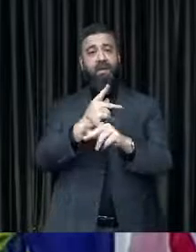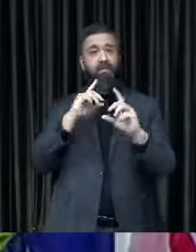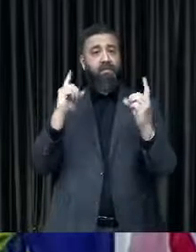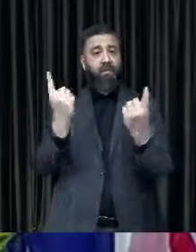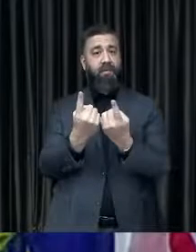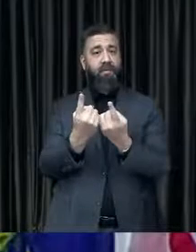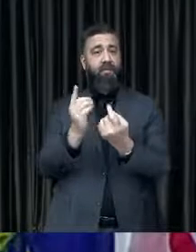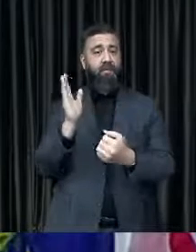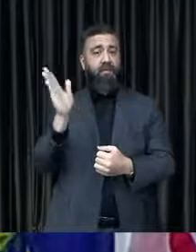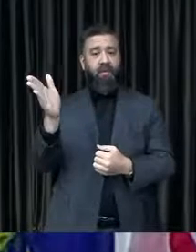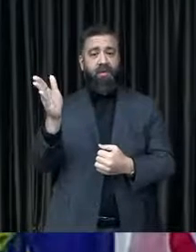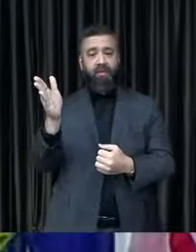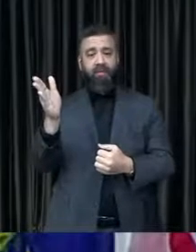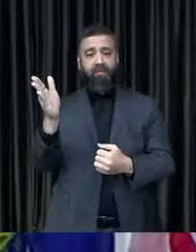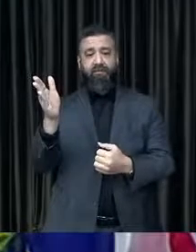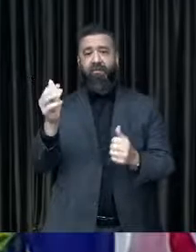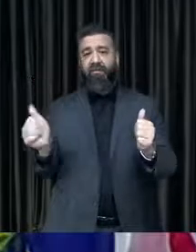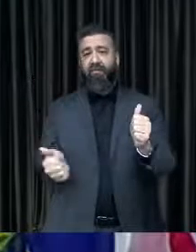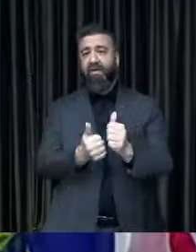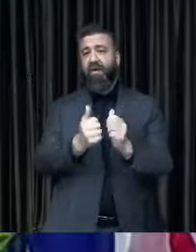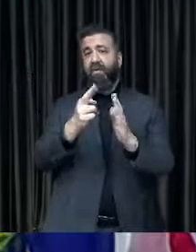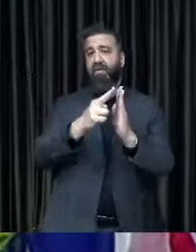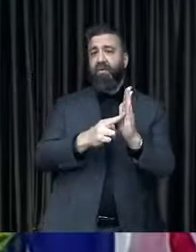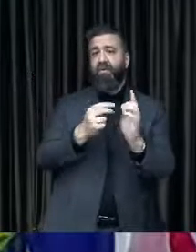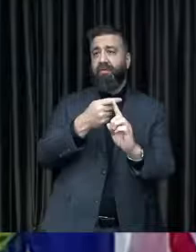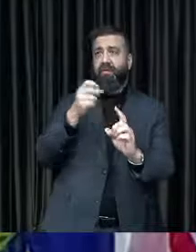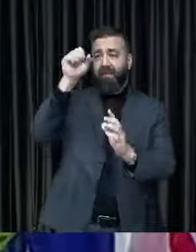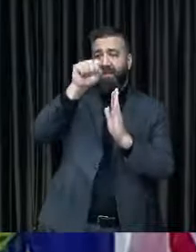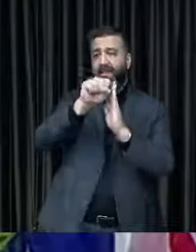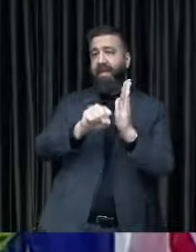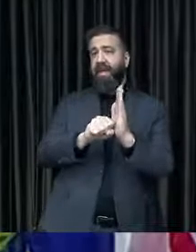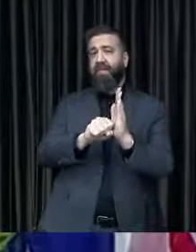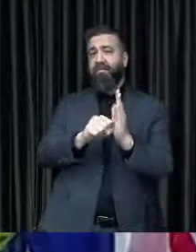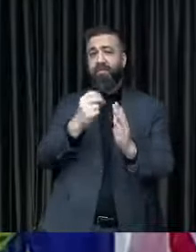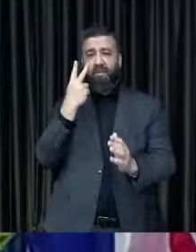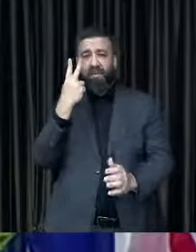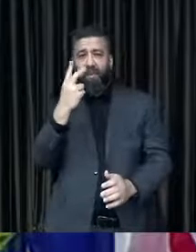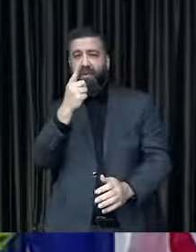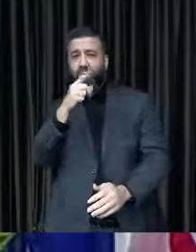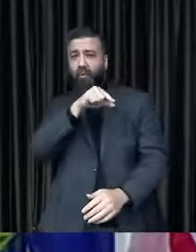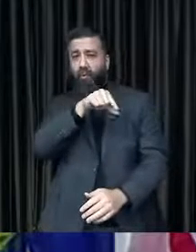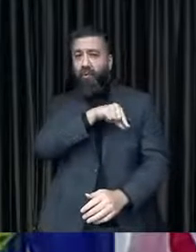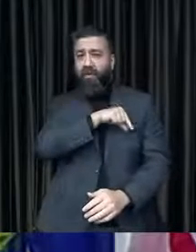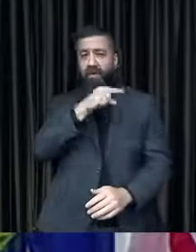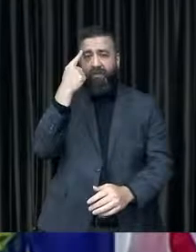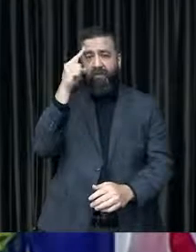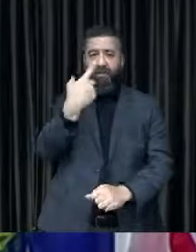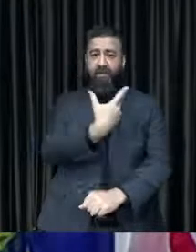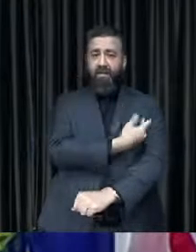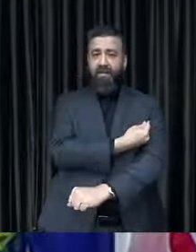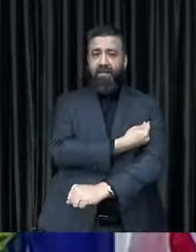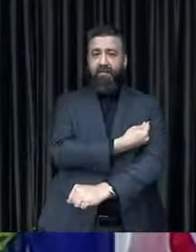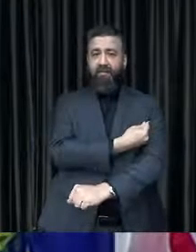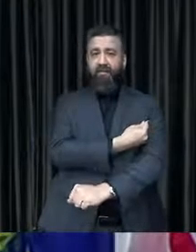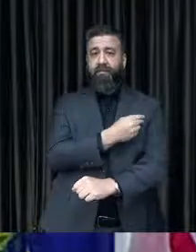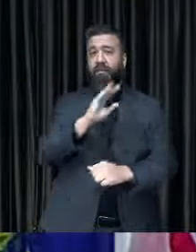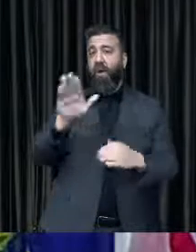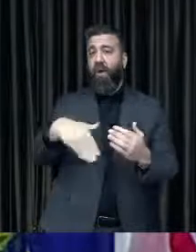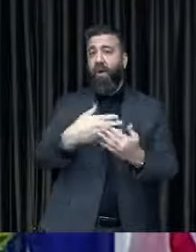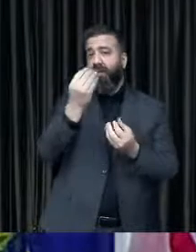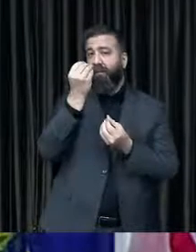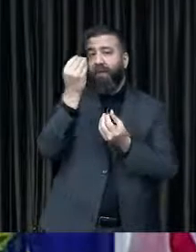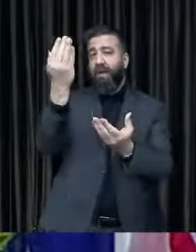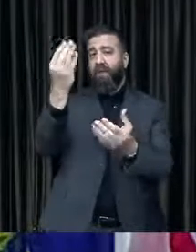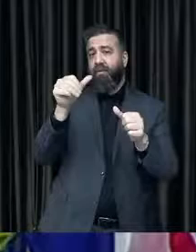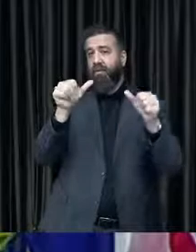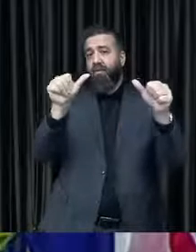guidelines to determine who qualifies for vaccinations moving forward. Information will be posted on stlcorona.com as